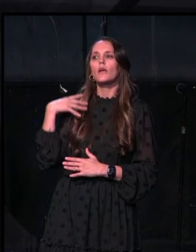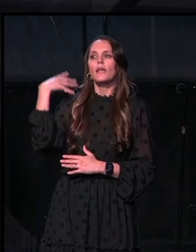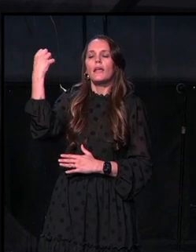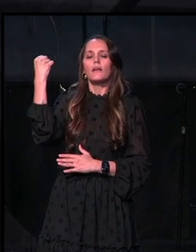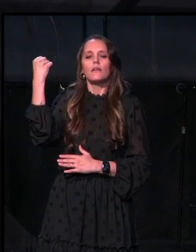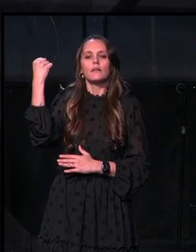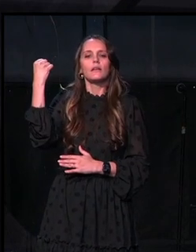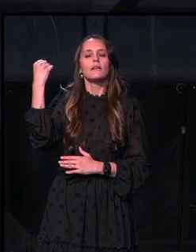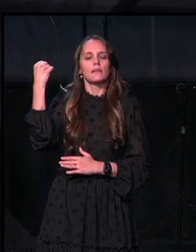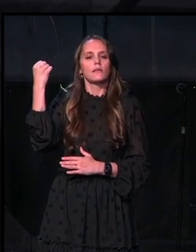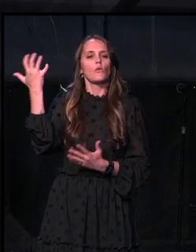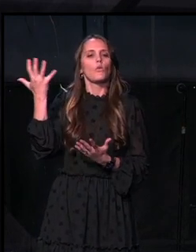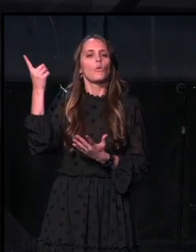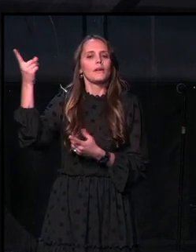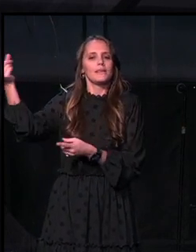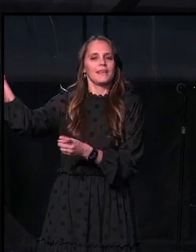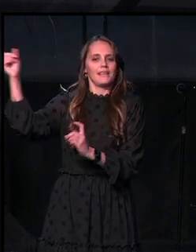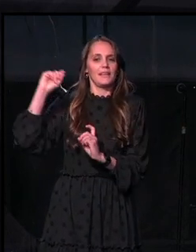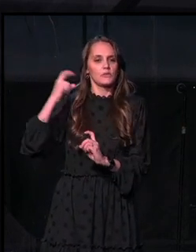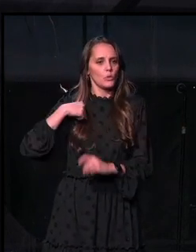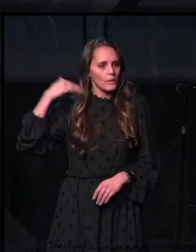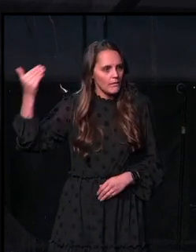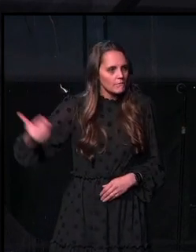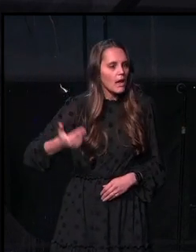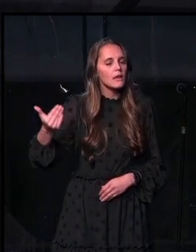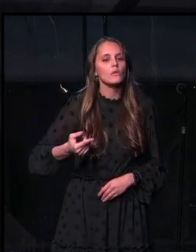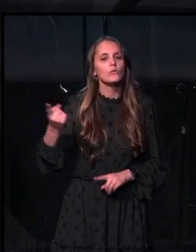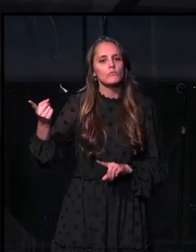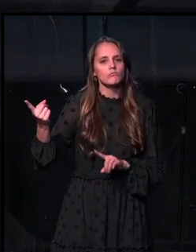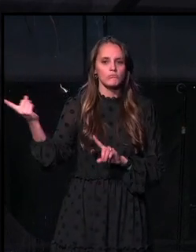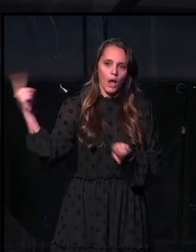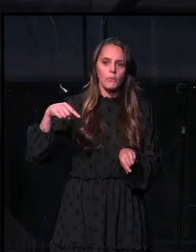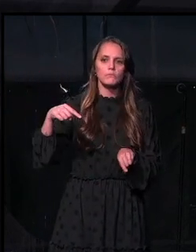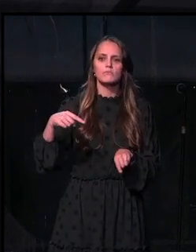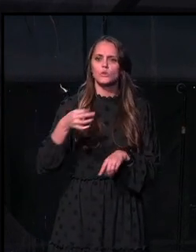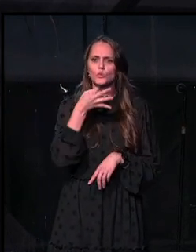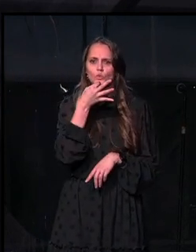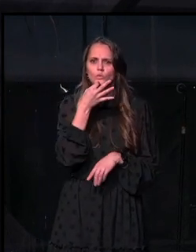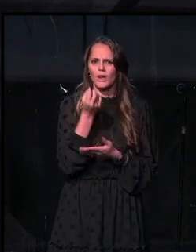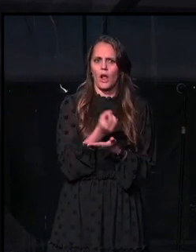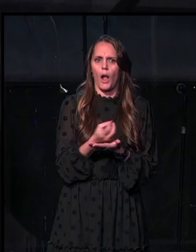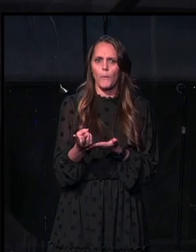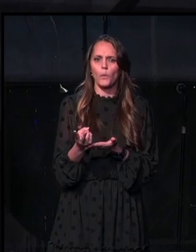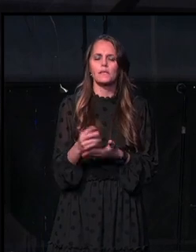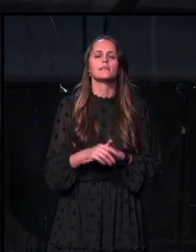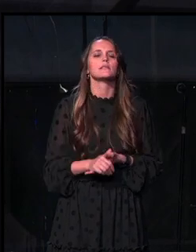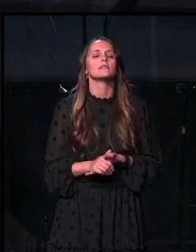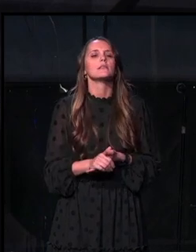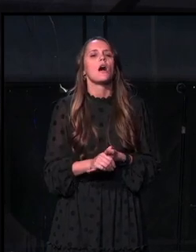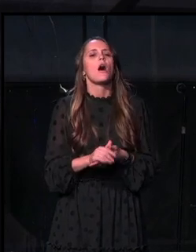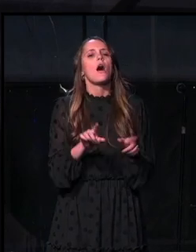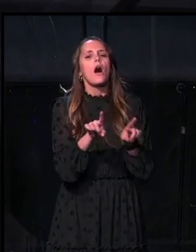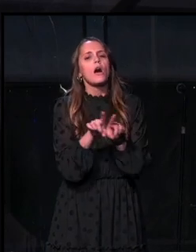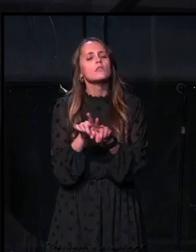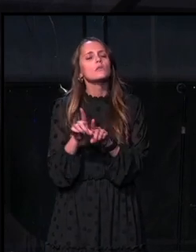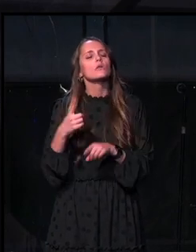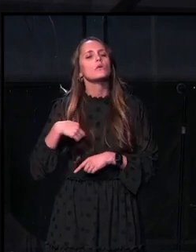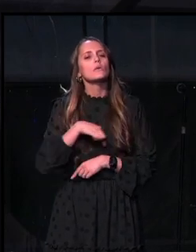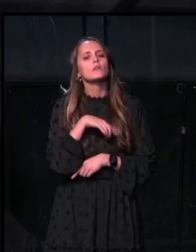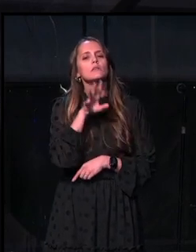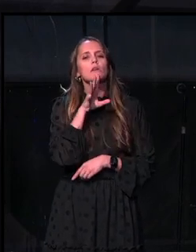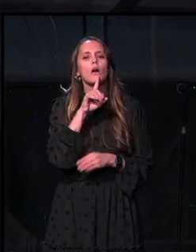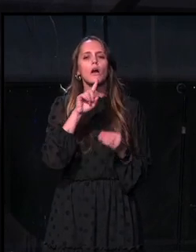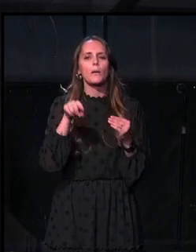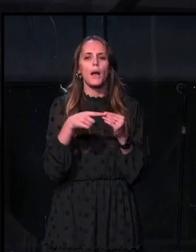to come out for that in just a couple weeks, a couple short weeks away. And also today, just as we talk about being the church, we're offering